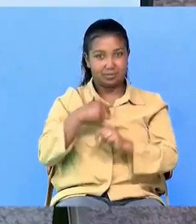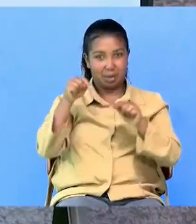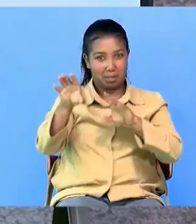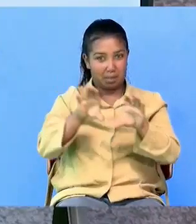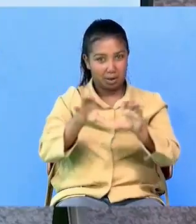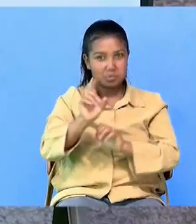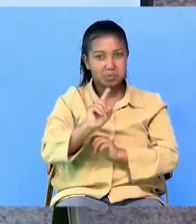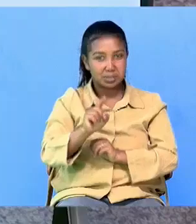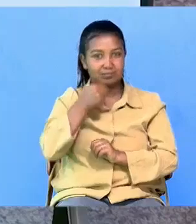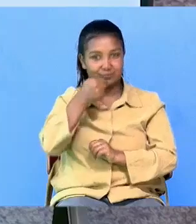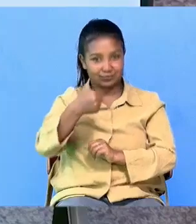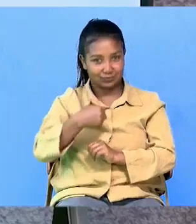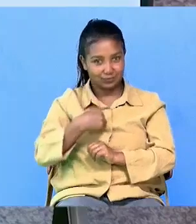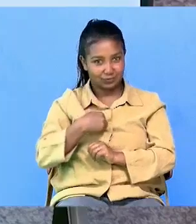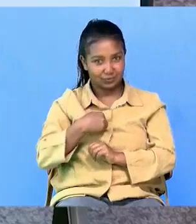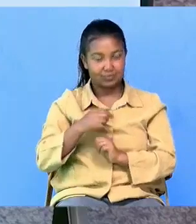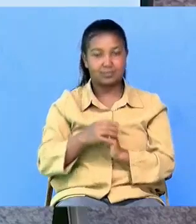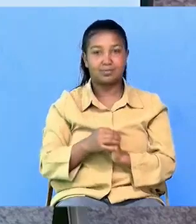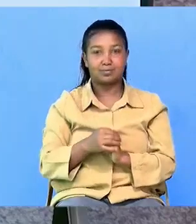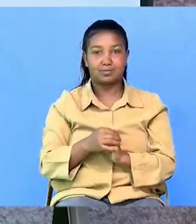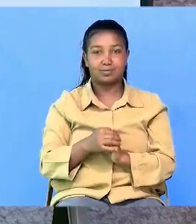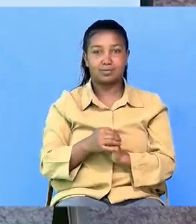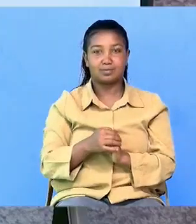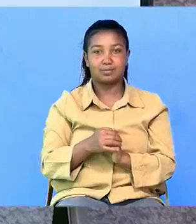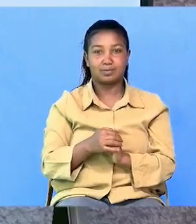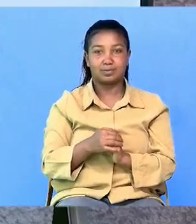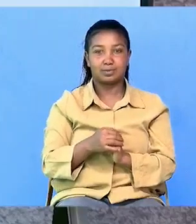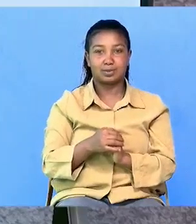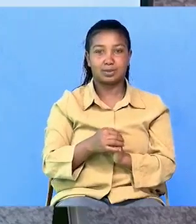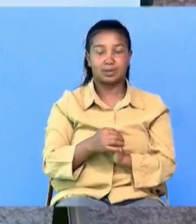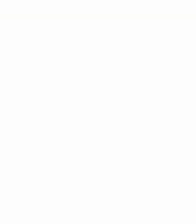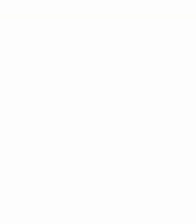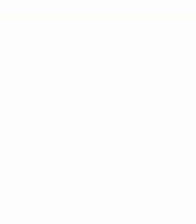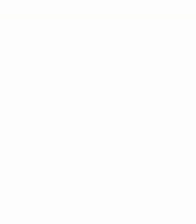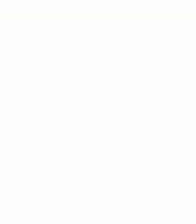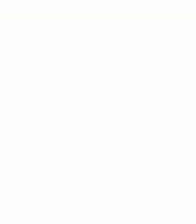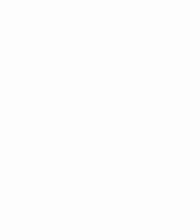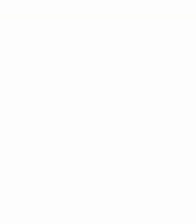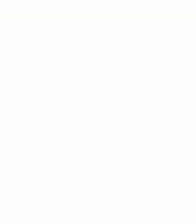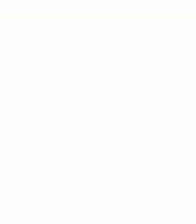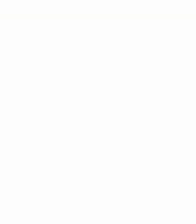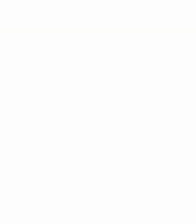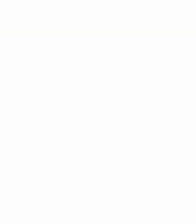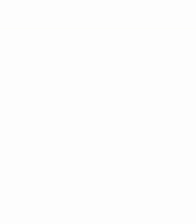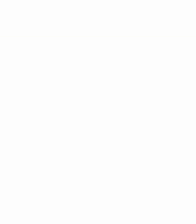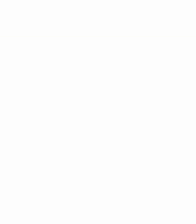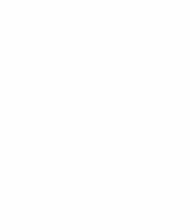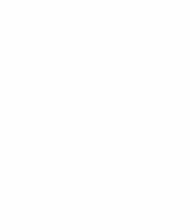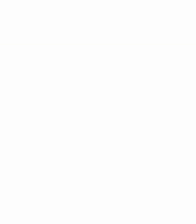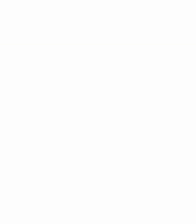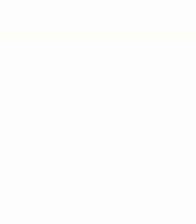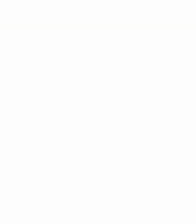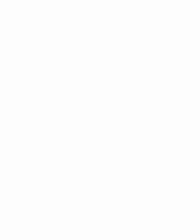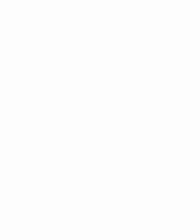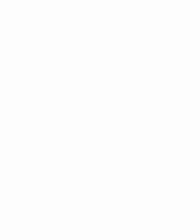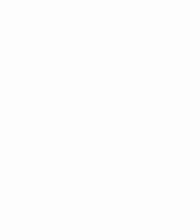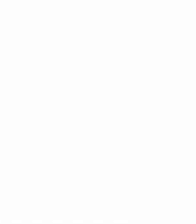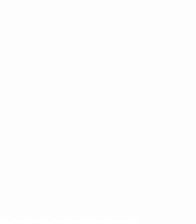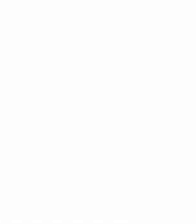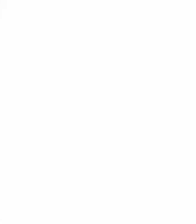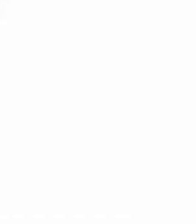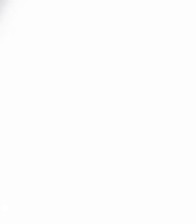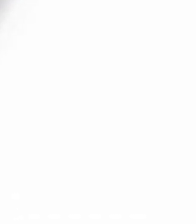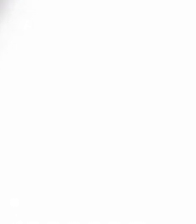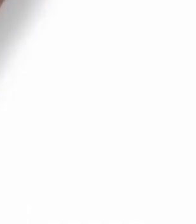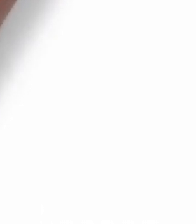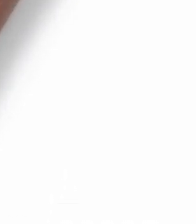today. Hopefully that I'm writing this question. What do